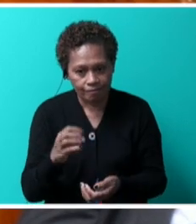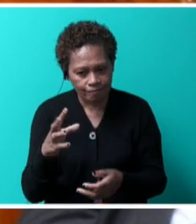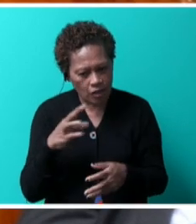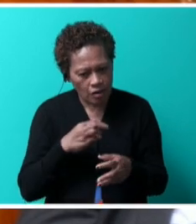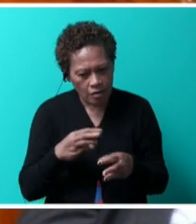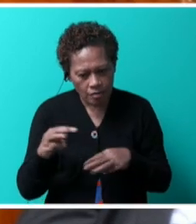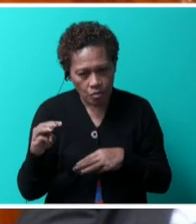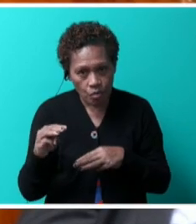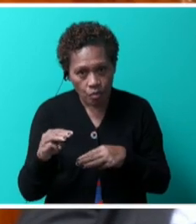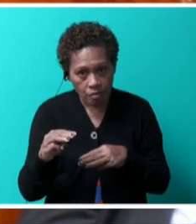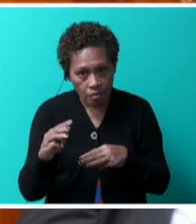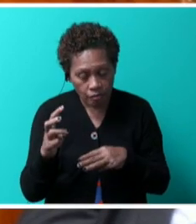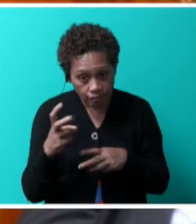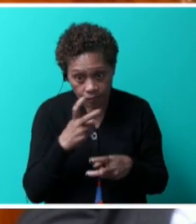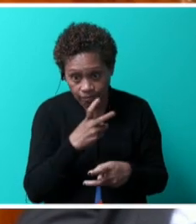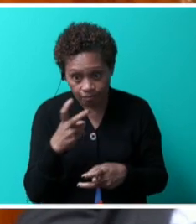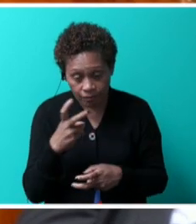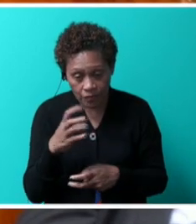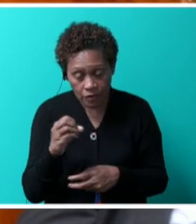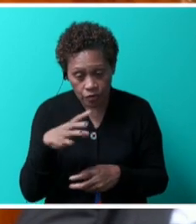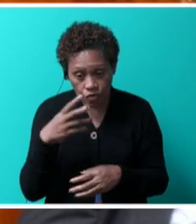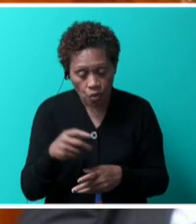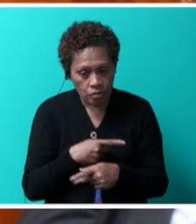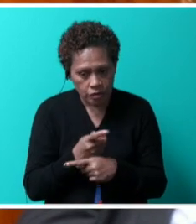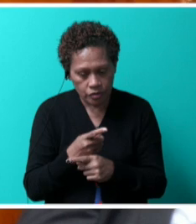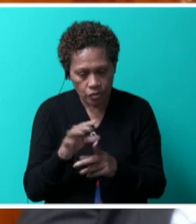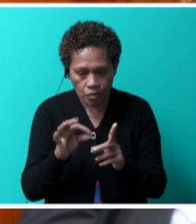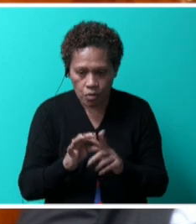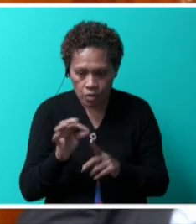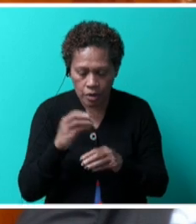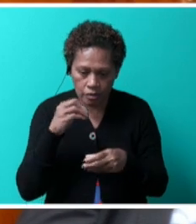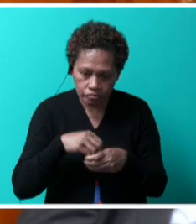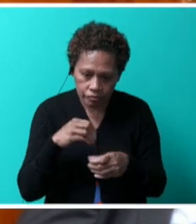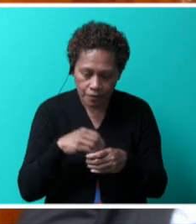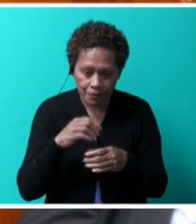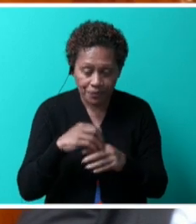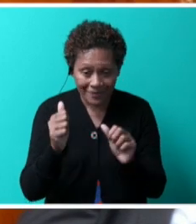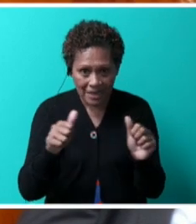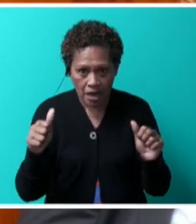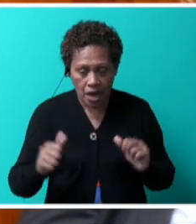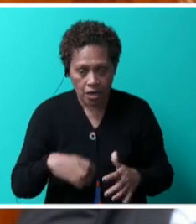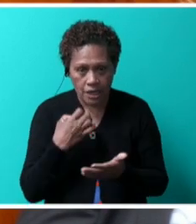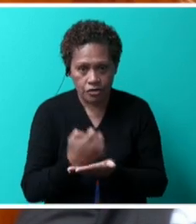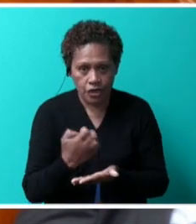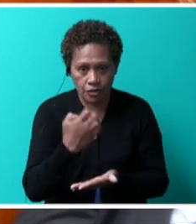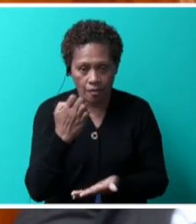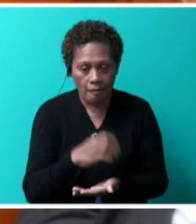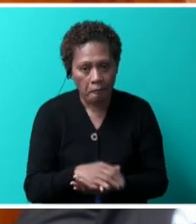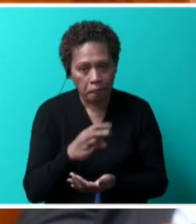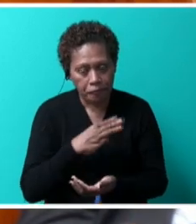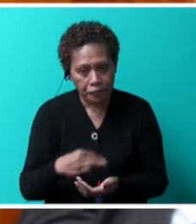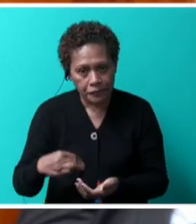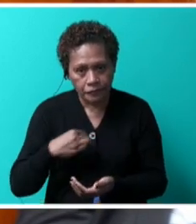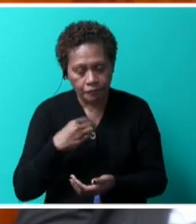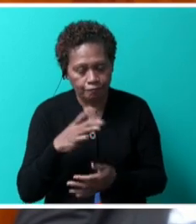industry and strengthen a more resilient, productive, and inclusive agri-food economy. The Ministry